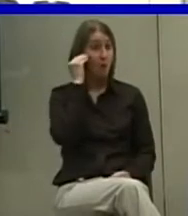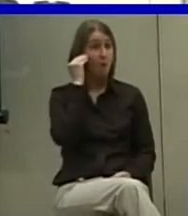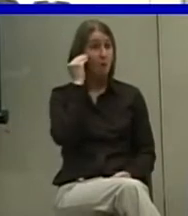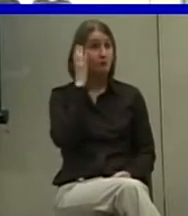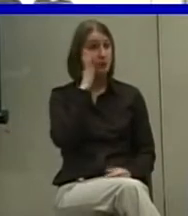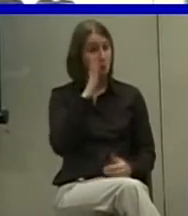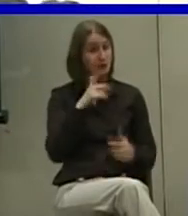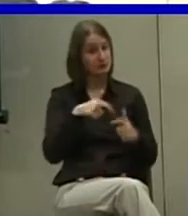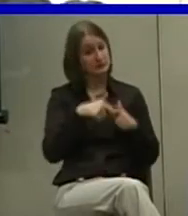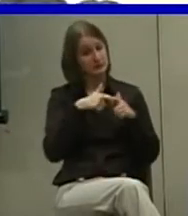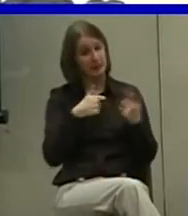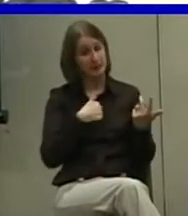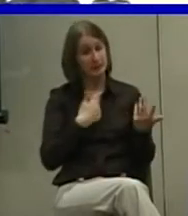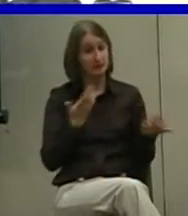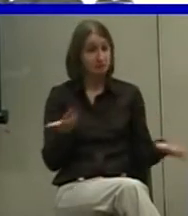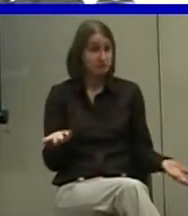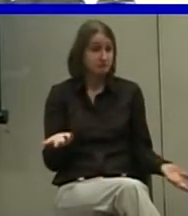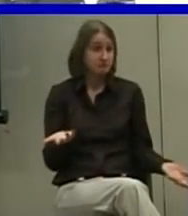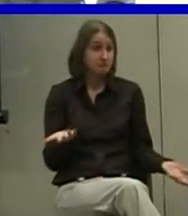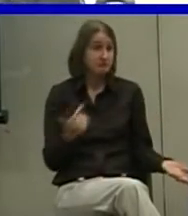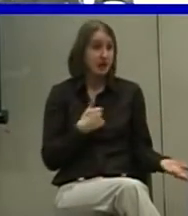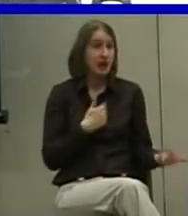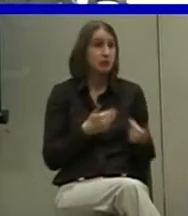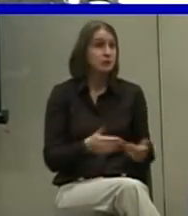me. What have I lost?